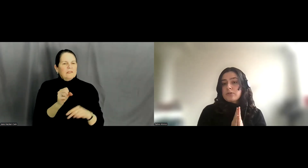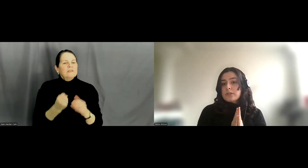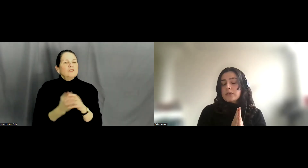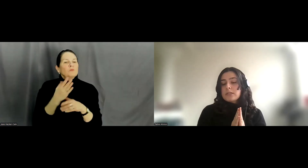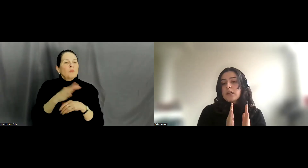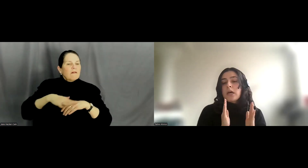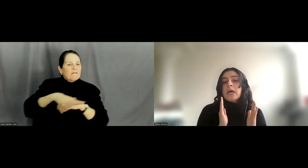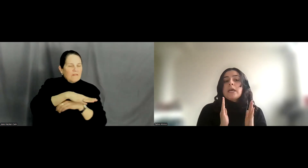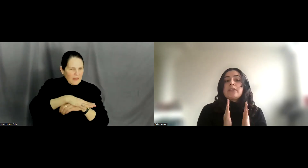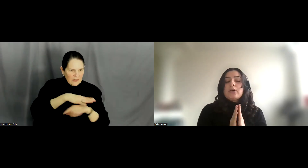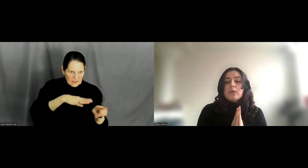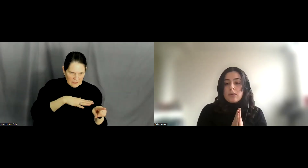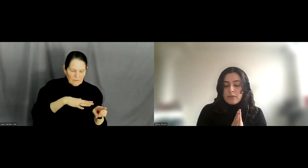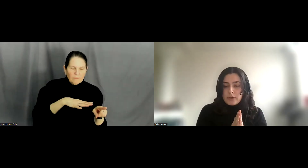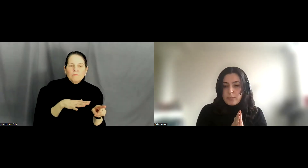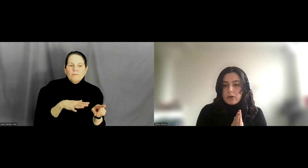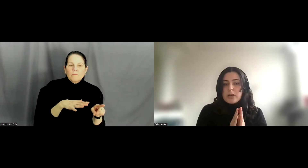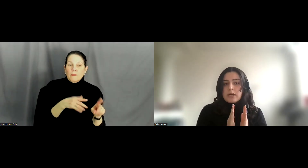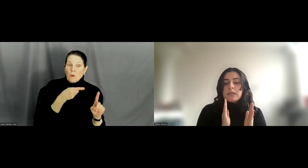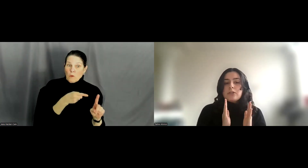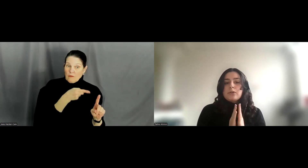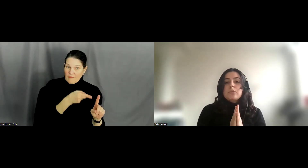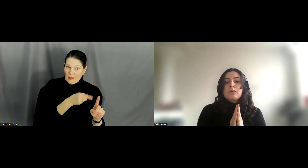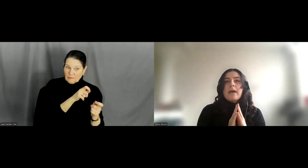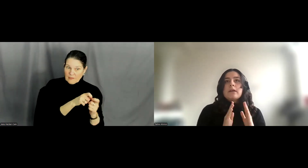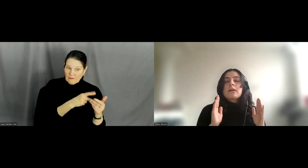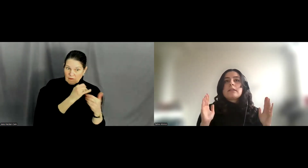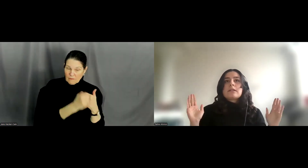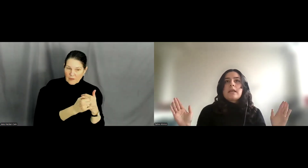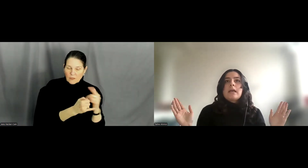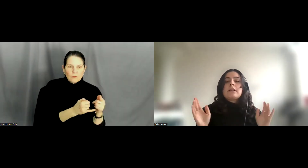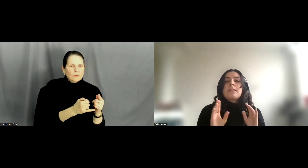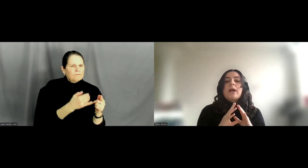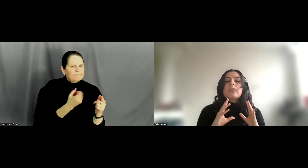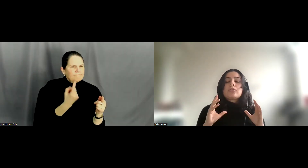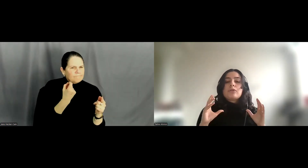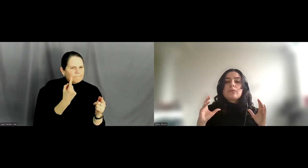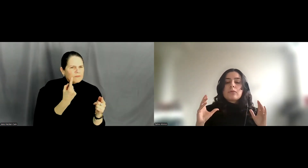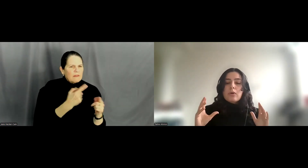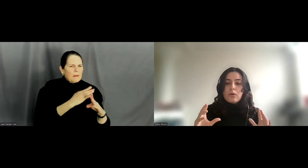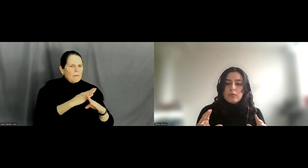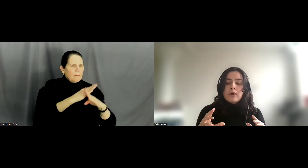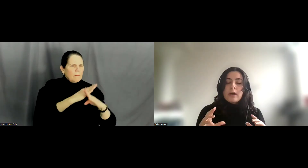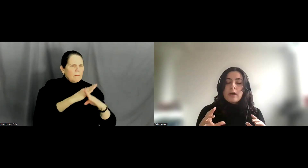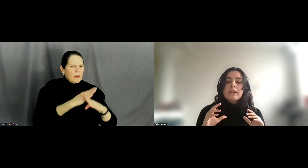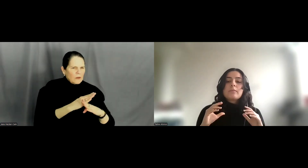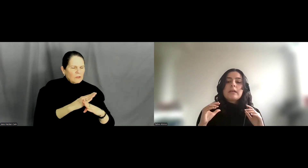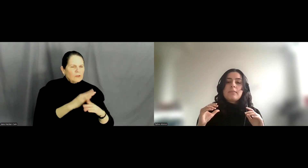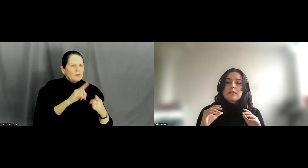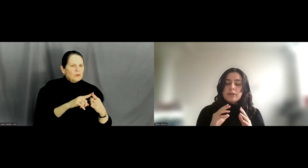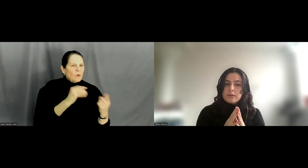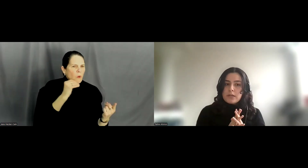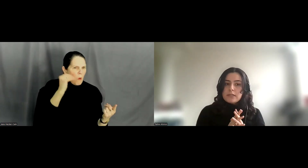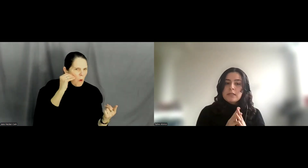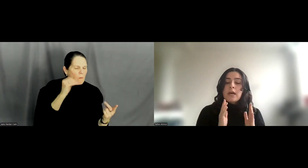Western Massachusetts. The goal of the project is to better understand the barriers to home and